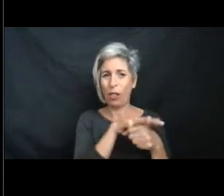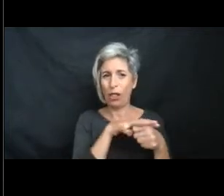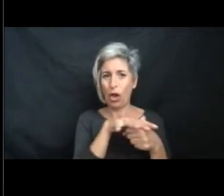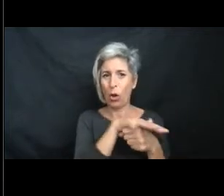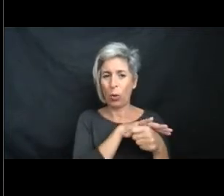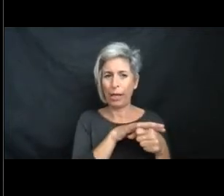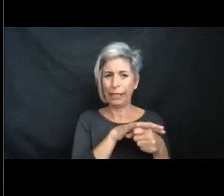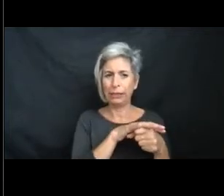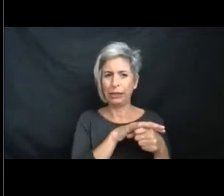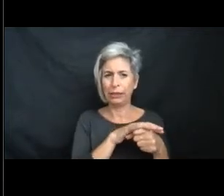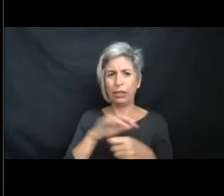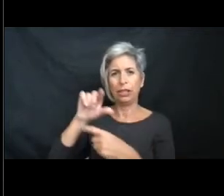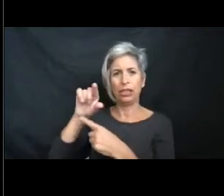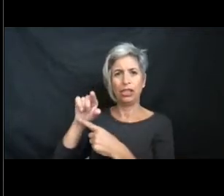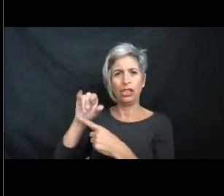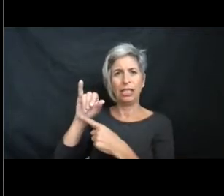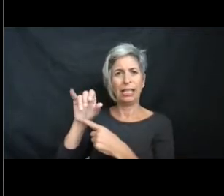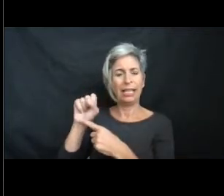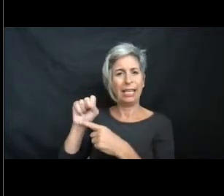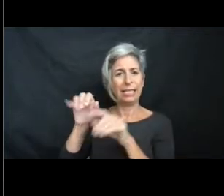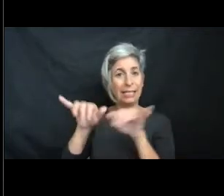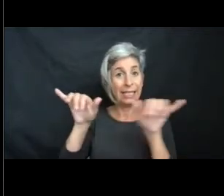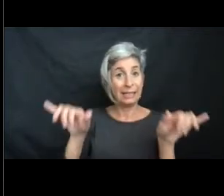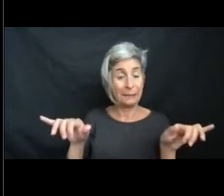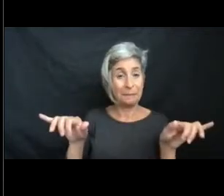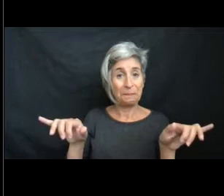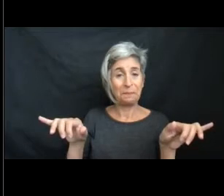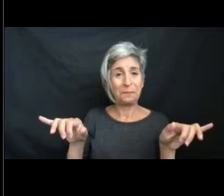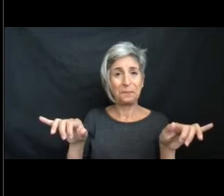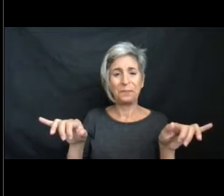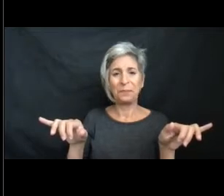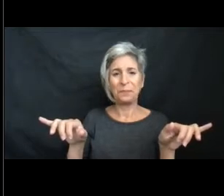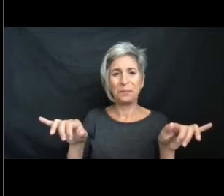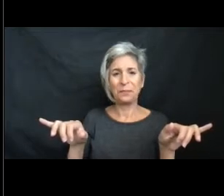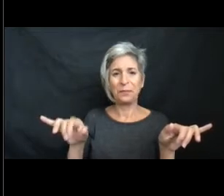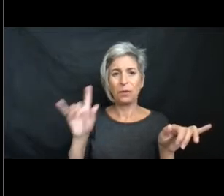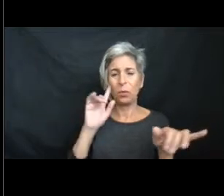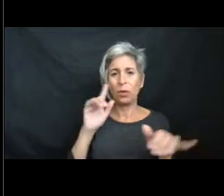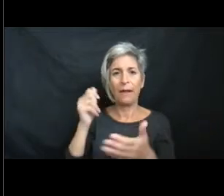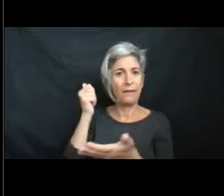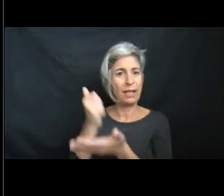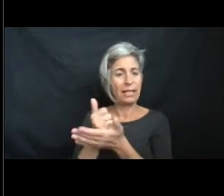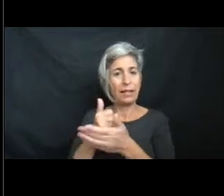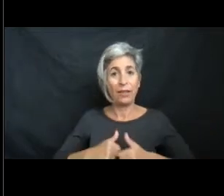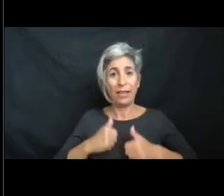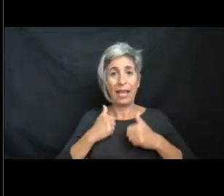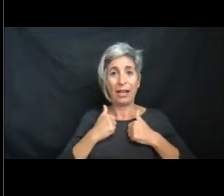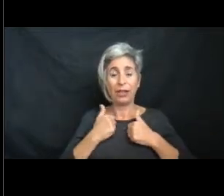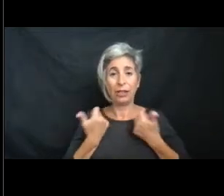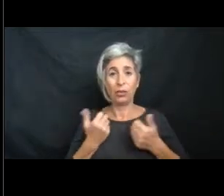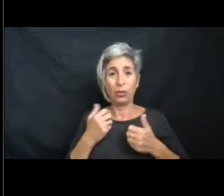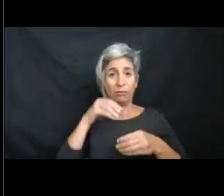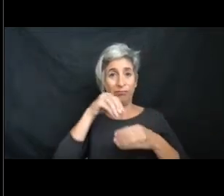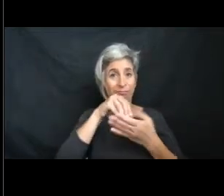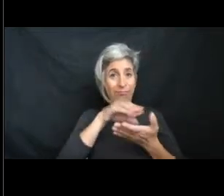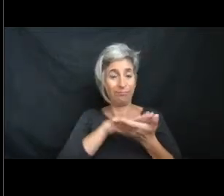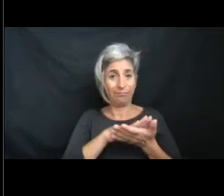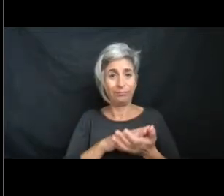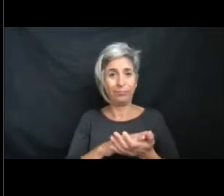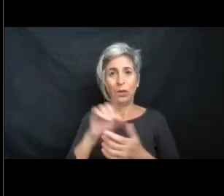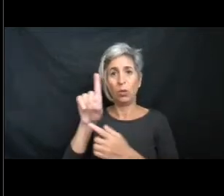with the GIS system and we're going to be getting validation for the address that we enter. So for now, I'm going to enter